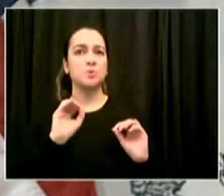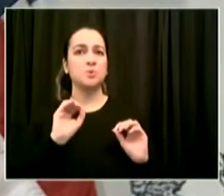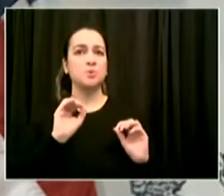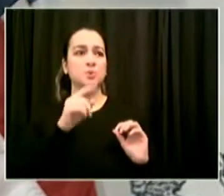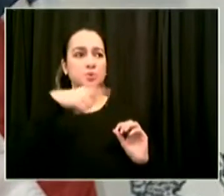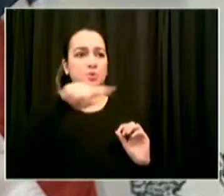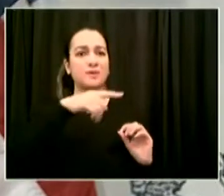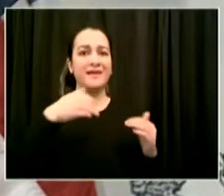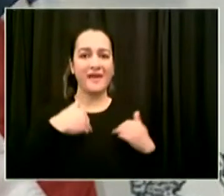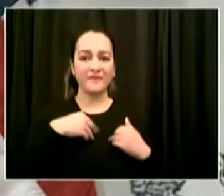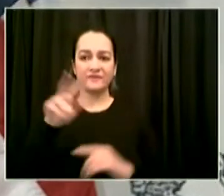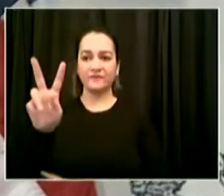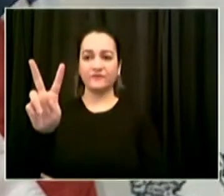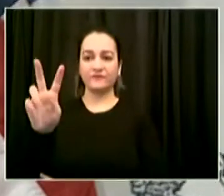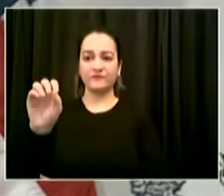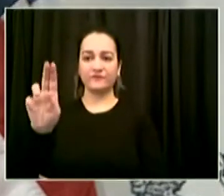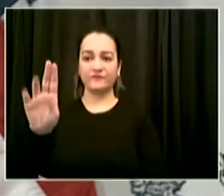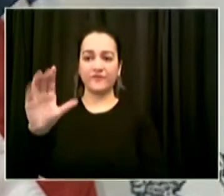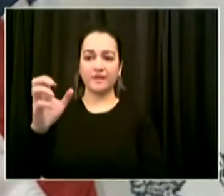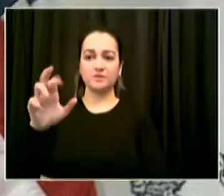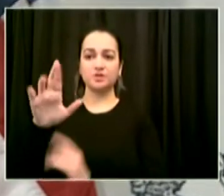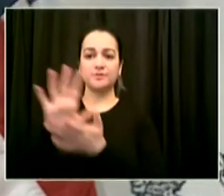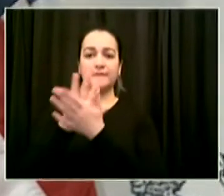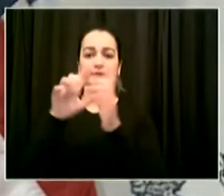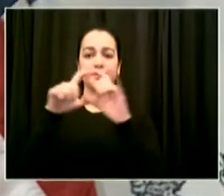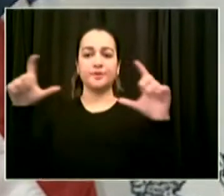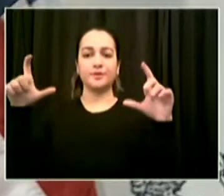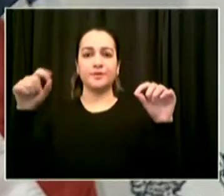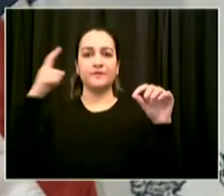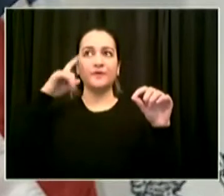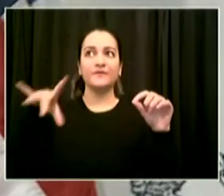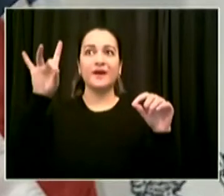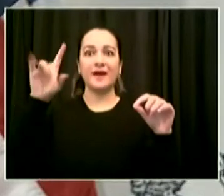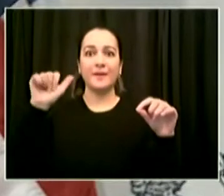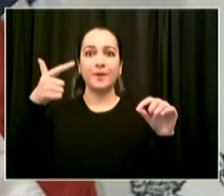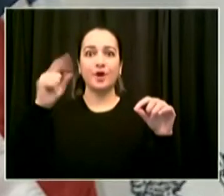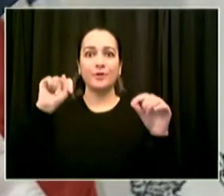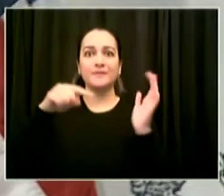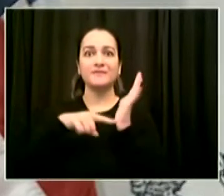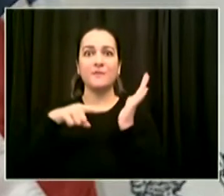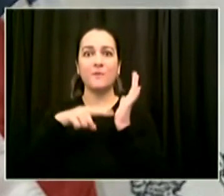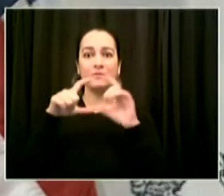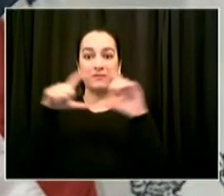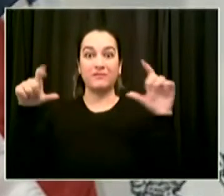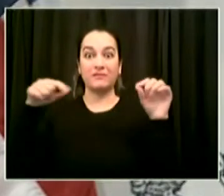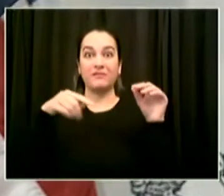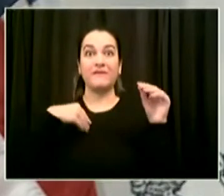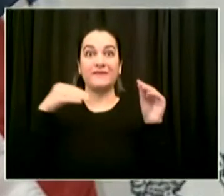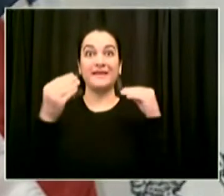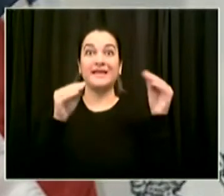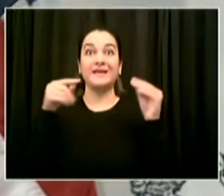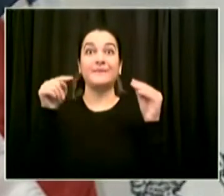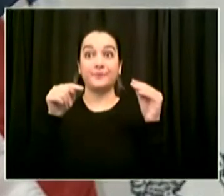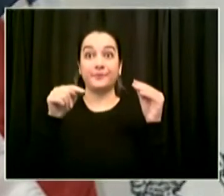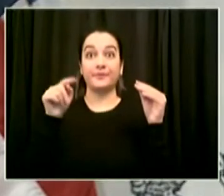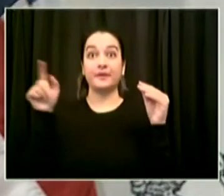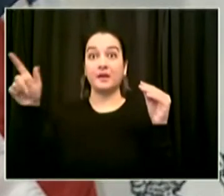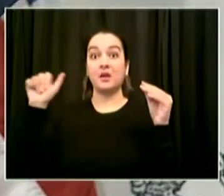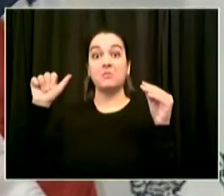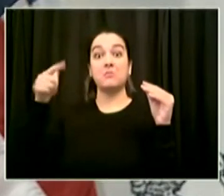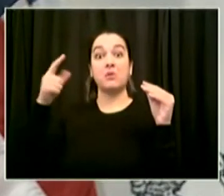Emily. I have not seen Councilman Levin's bill. I'll take a look at that for sure.